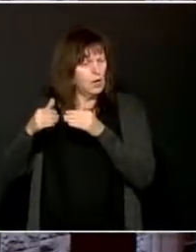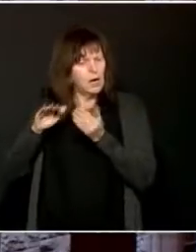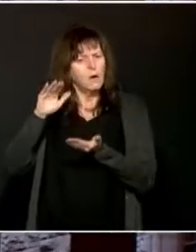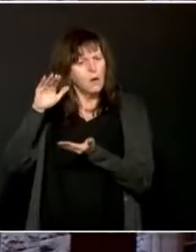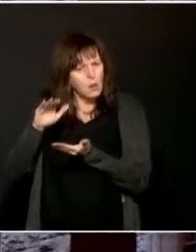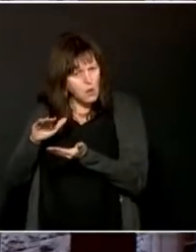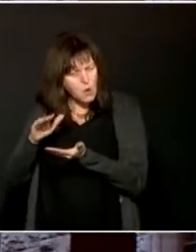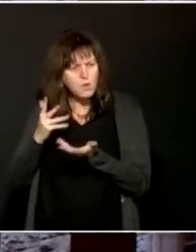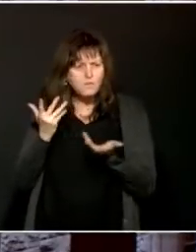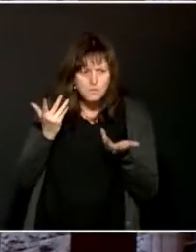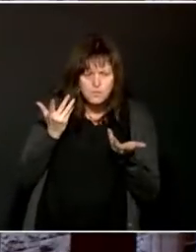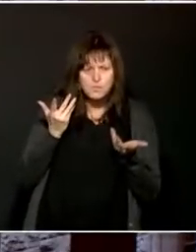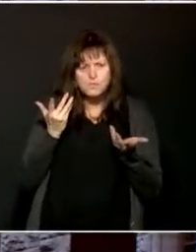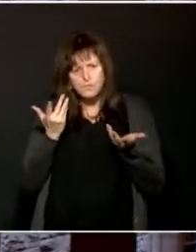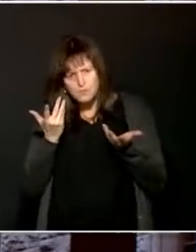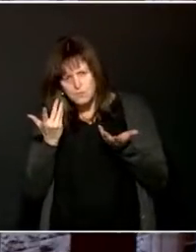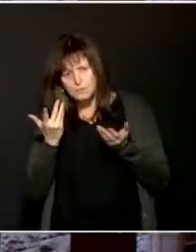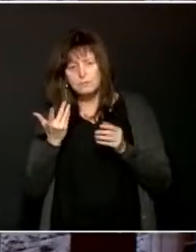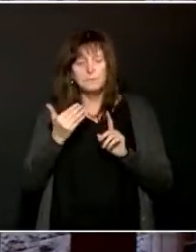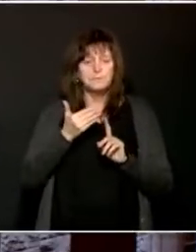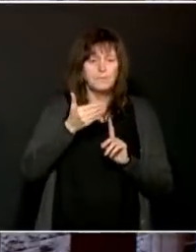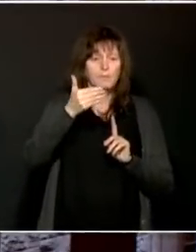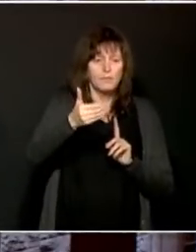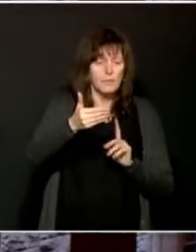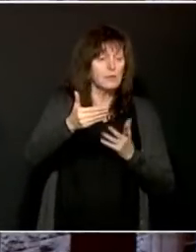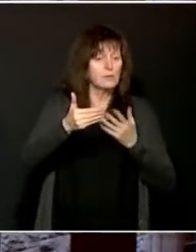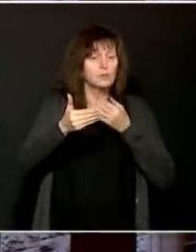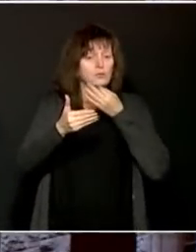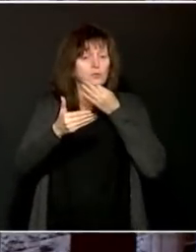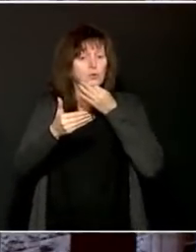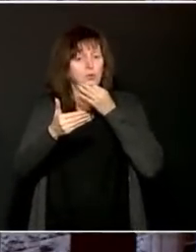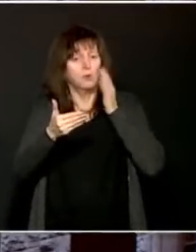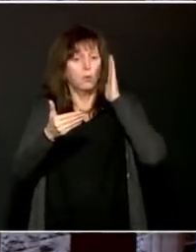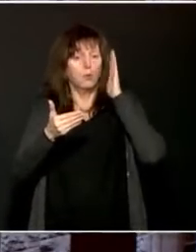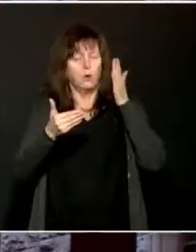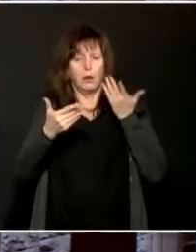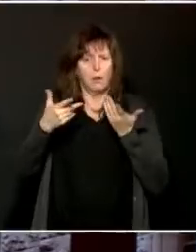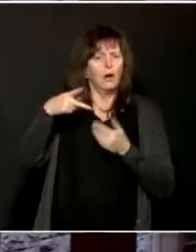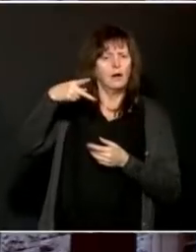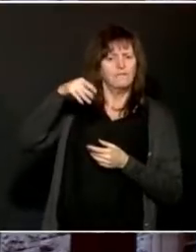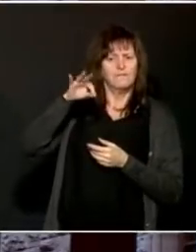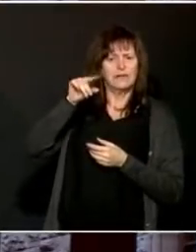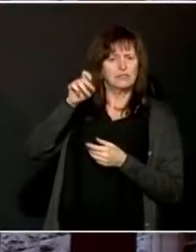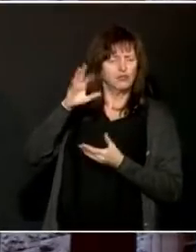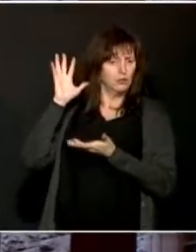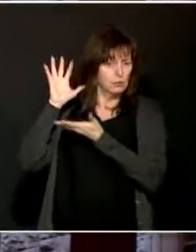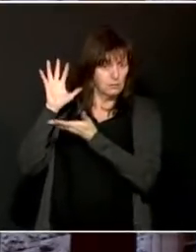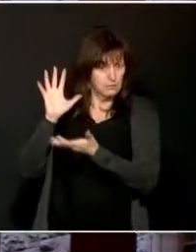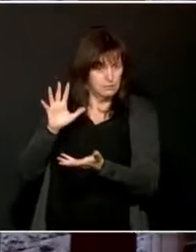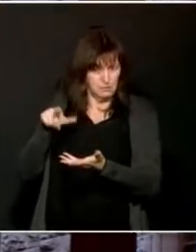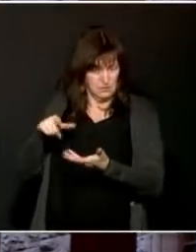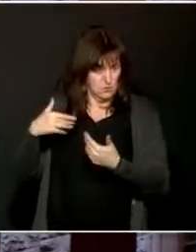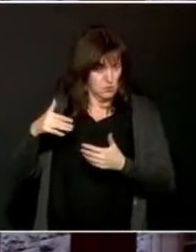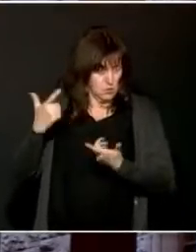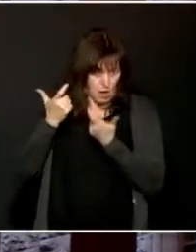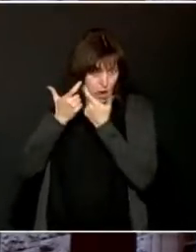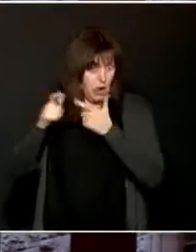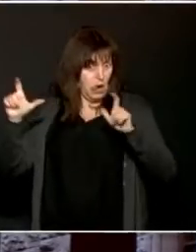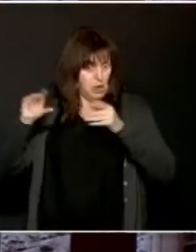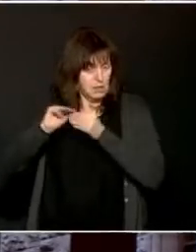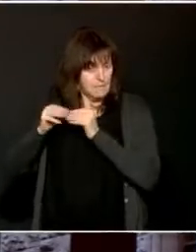orders of Pfizer, some more of the AstraZeneca, and we're getting some others of the Moderna coming in. So this has been the end of this very